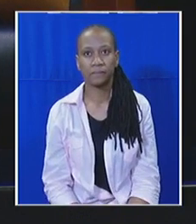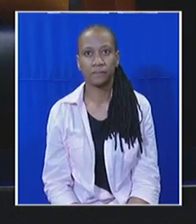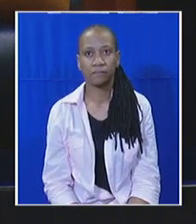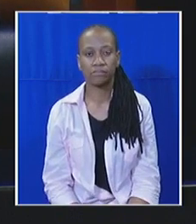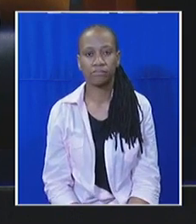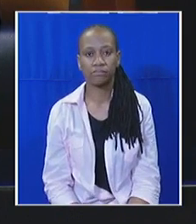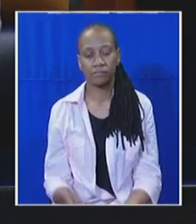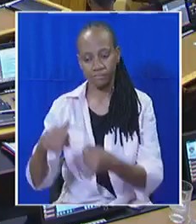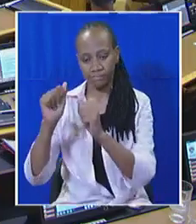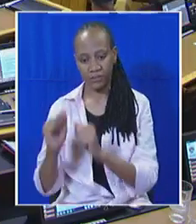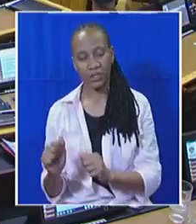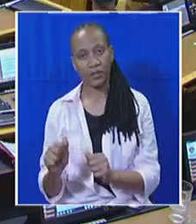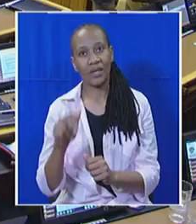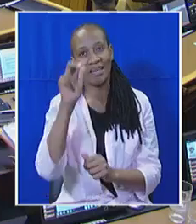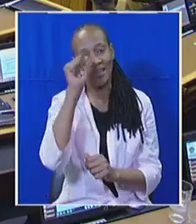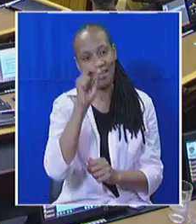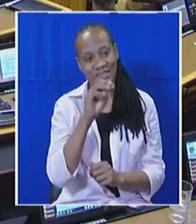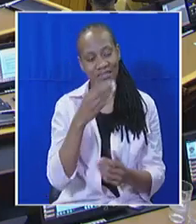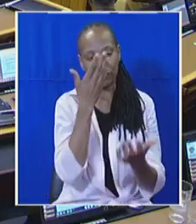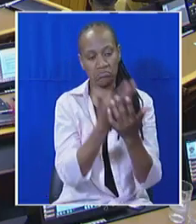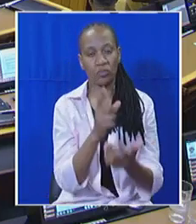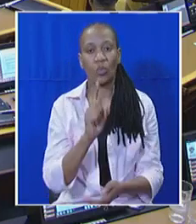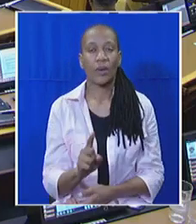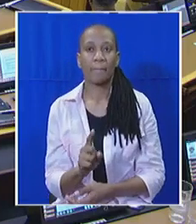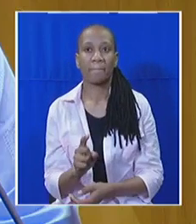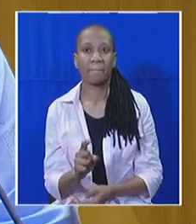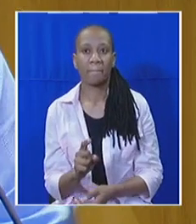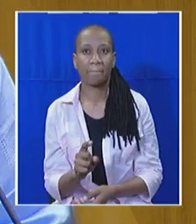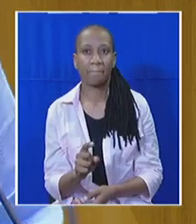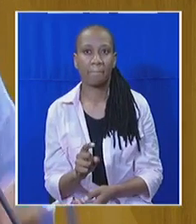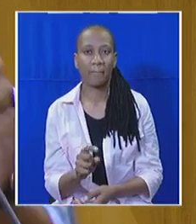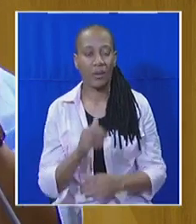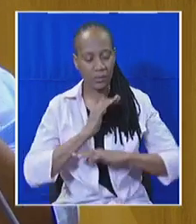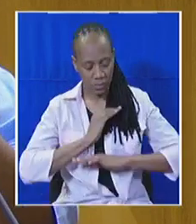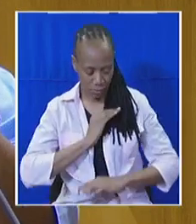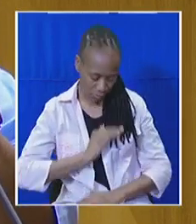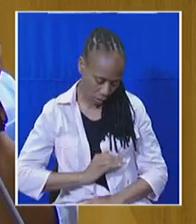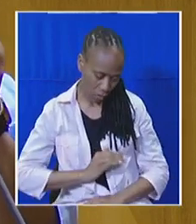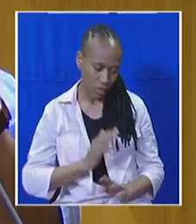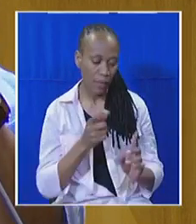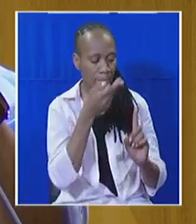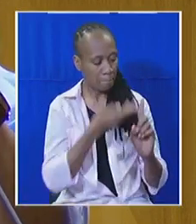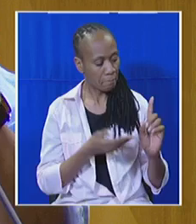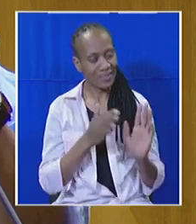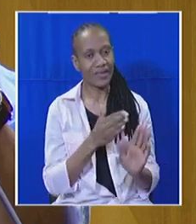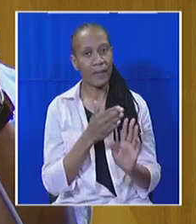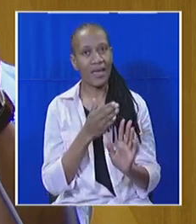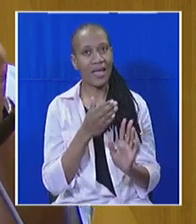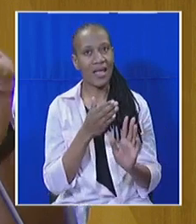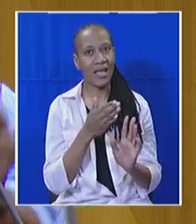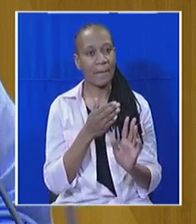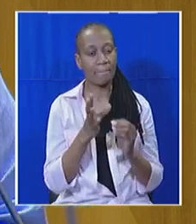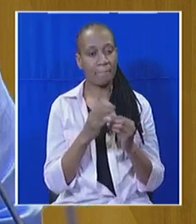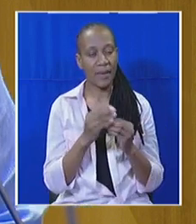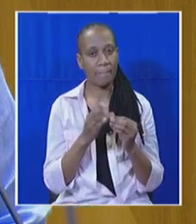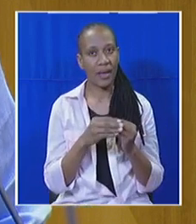Chair, the ANC moves without notice that the House notes with sadness the death of an ANC SACP